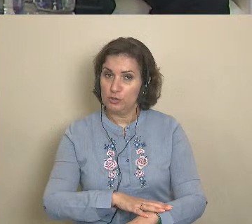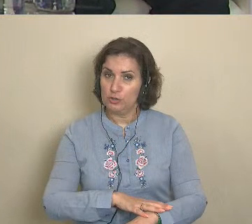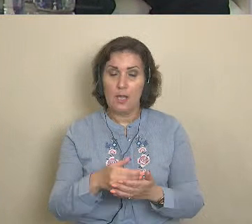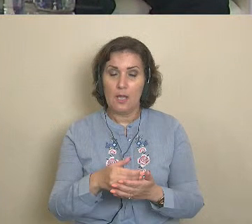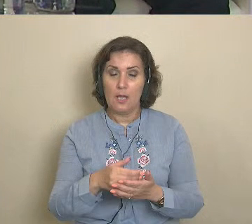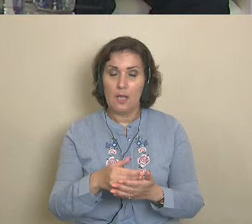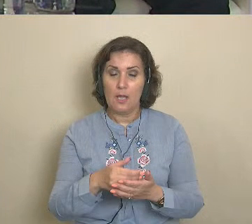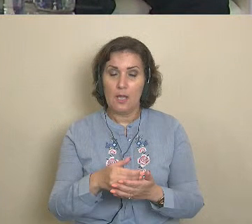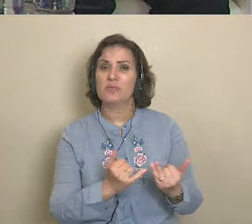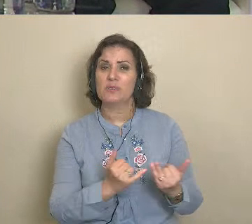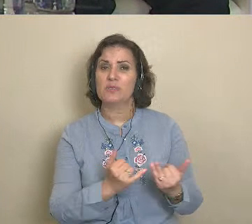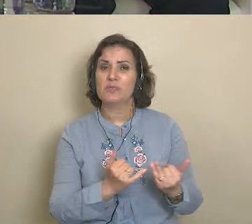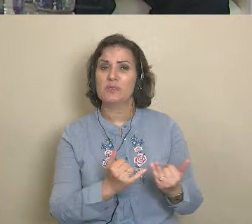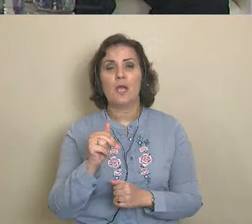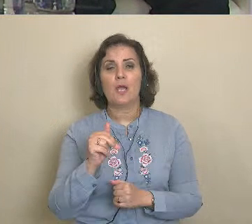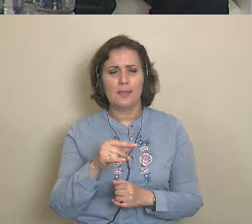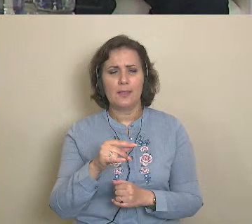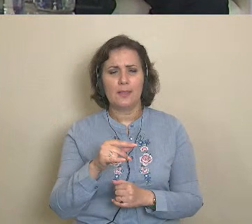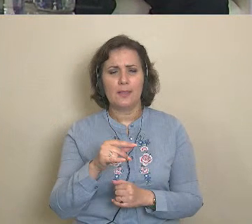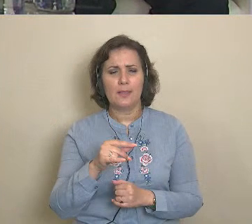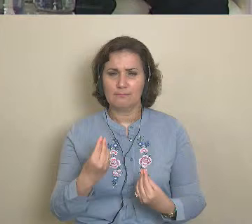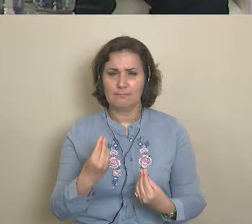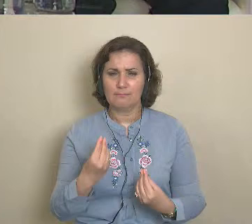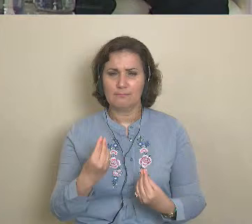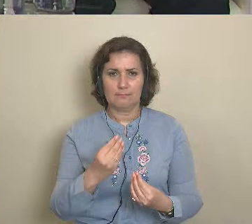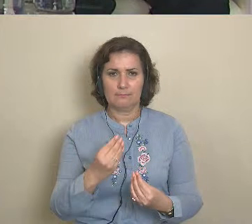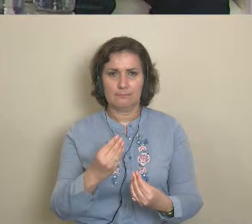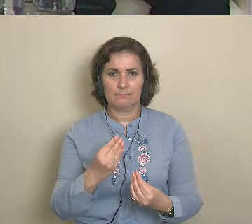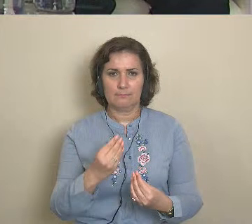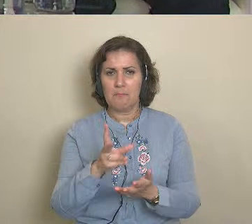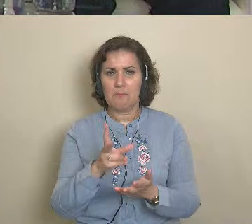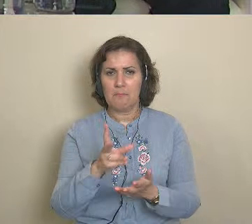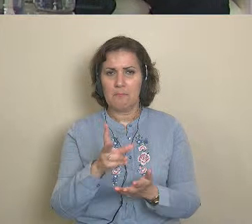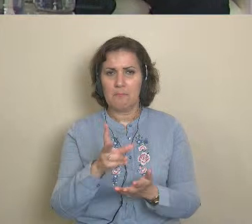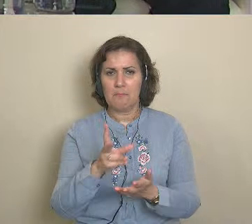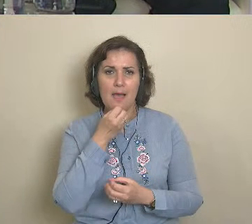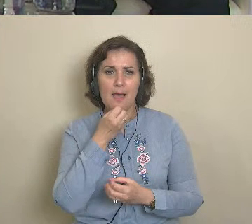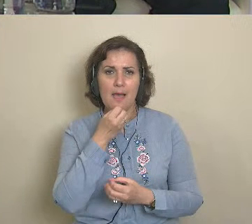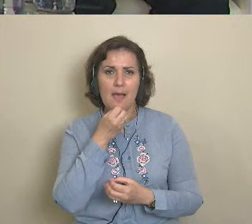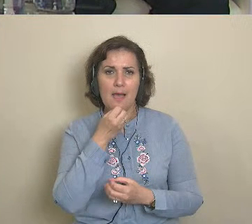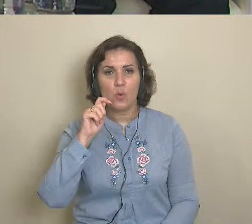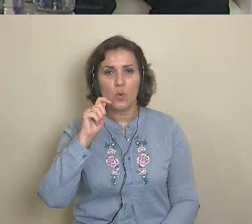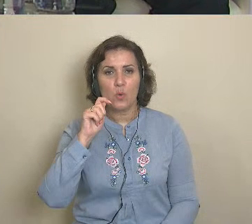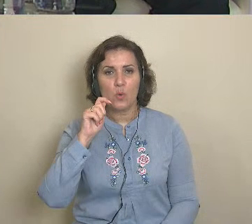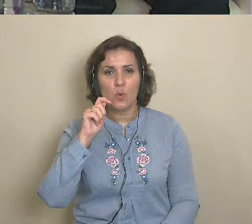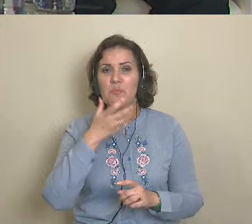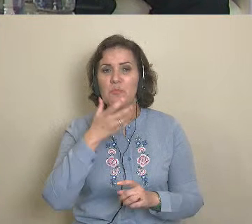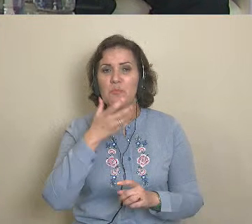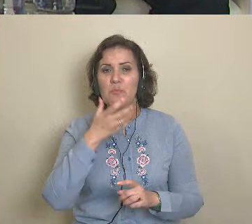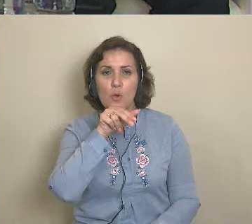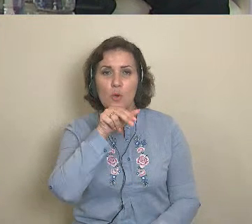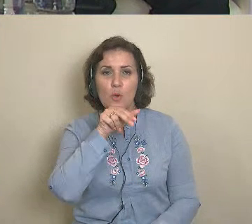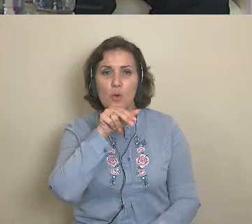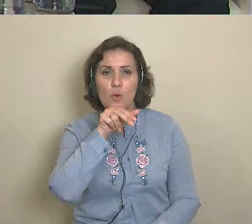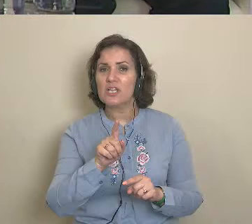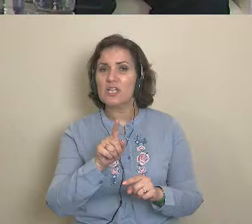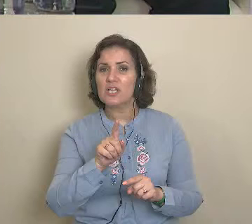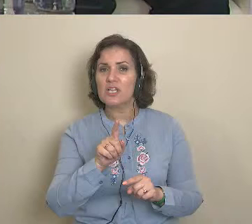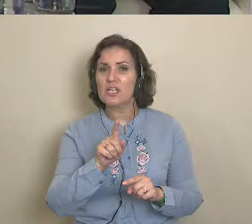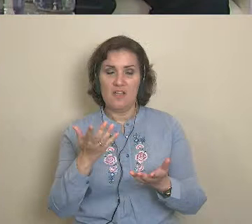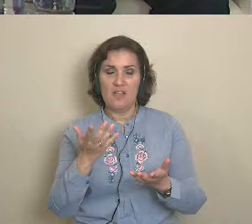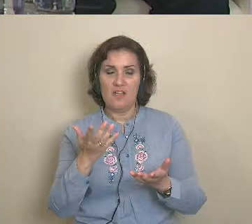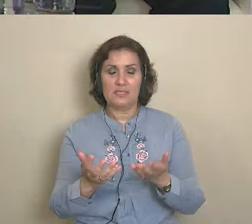and Poland, how they arranged voting. And there is a very good example for Ukraine is the experience of South